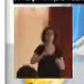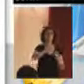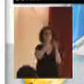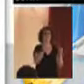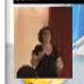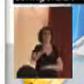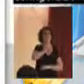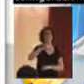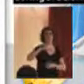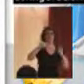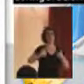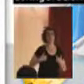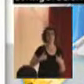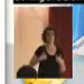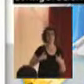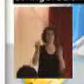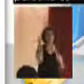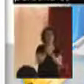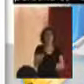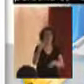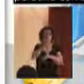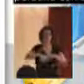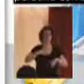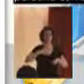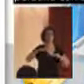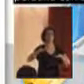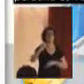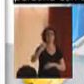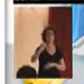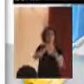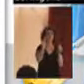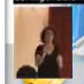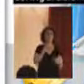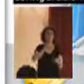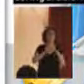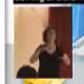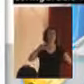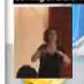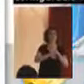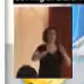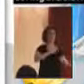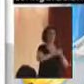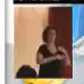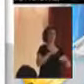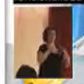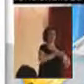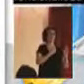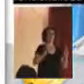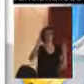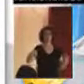very proud to say that not only did we work with ASPAIN, we